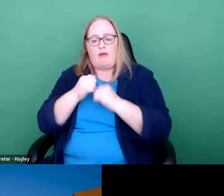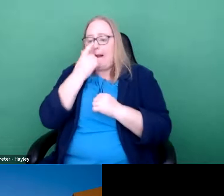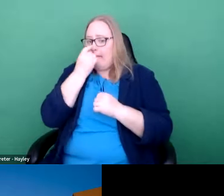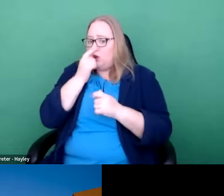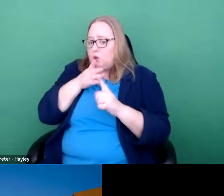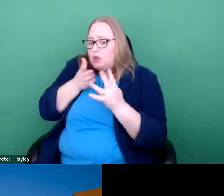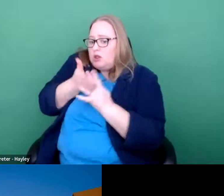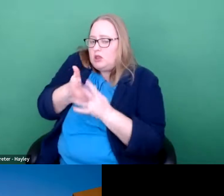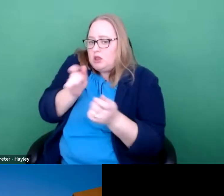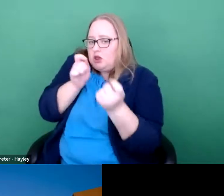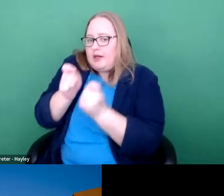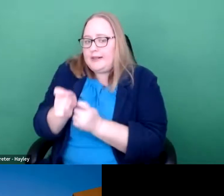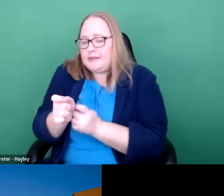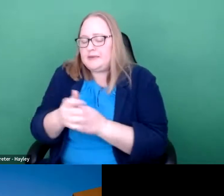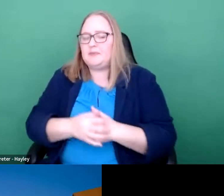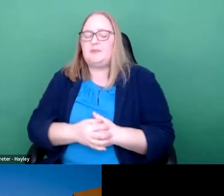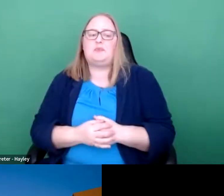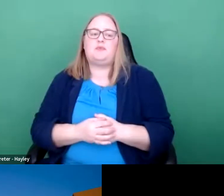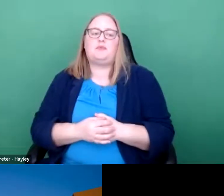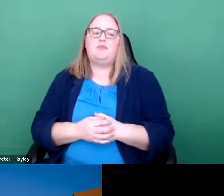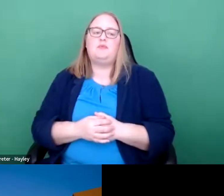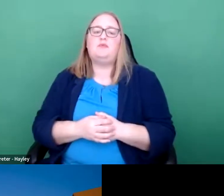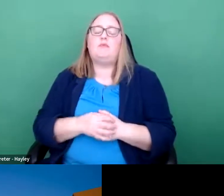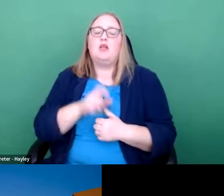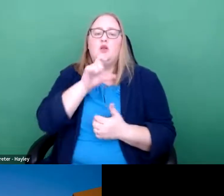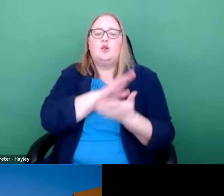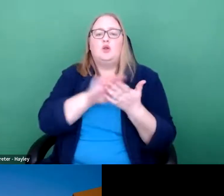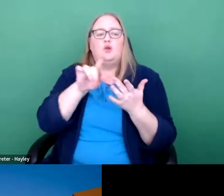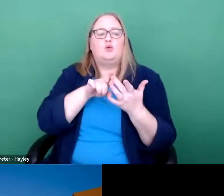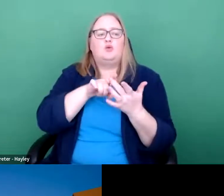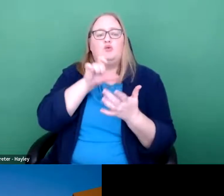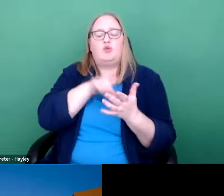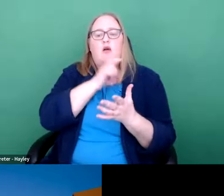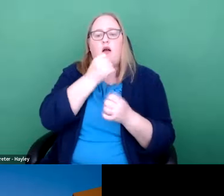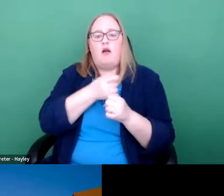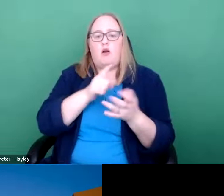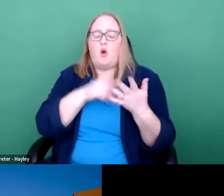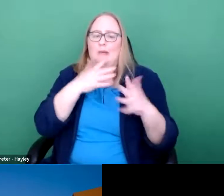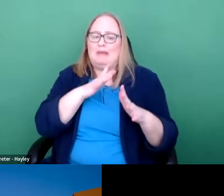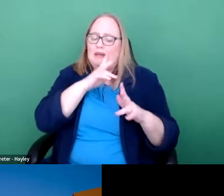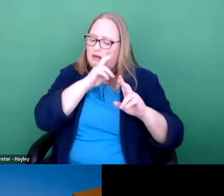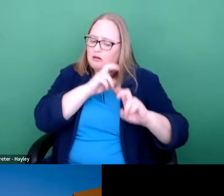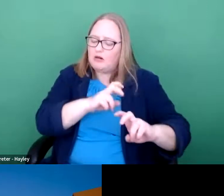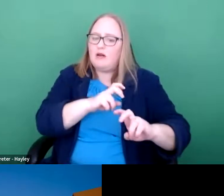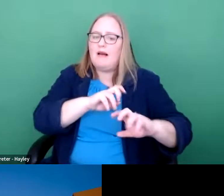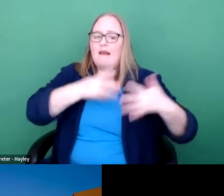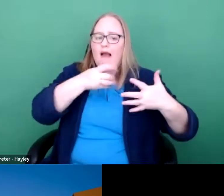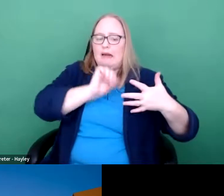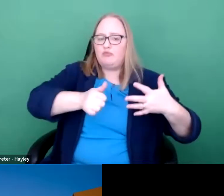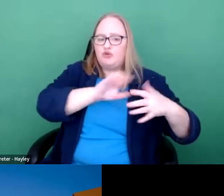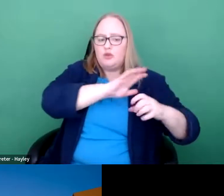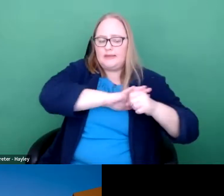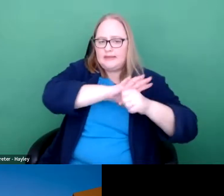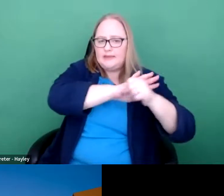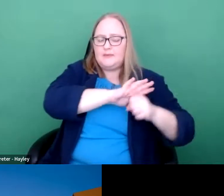the research we did evaluated a program in 9 neighborhoods. It was carried out by community-based